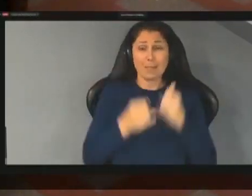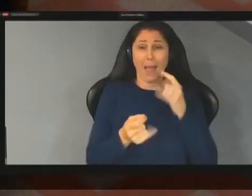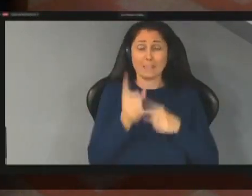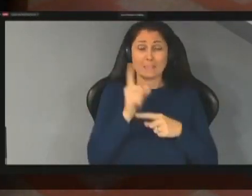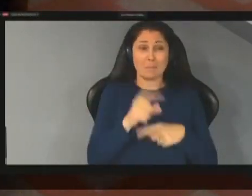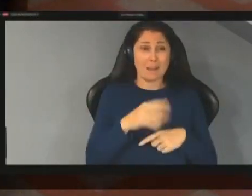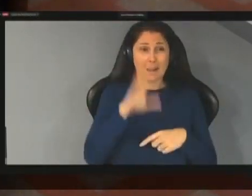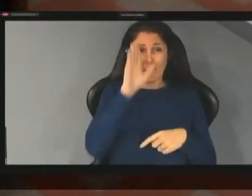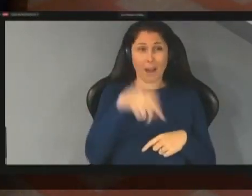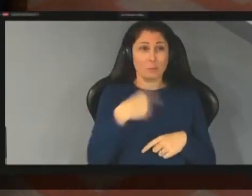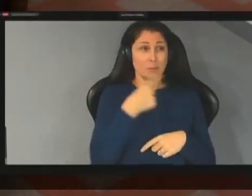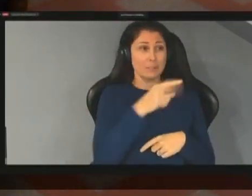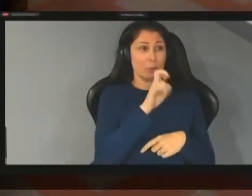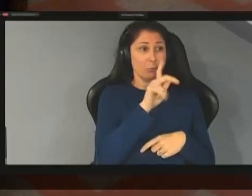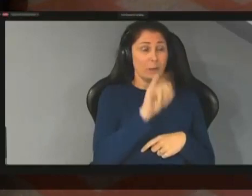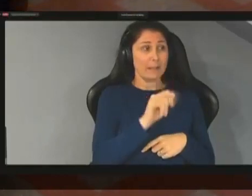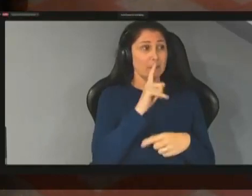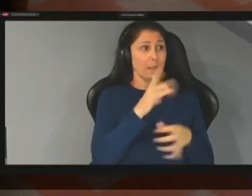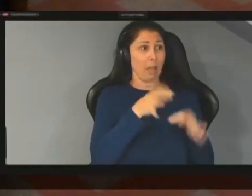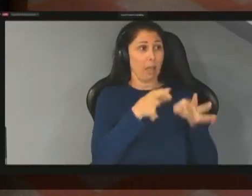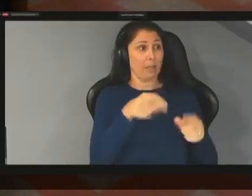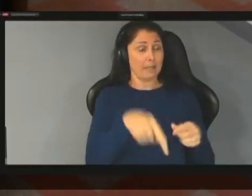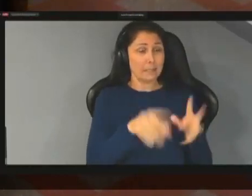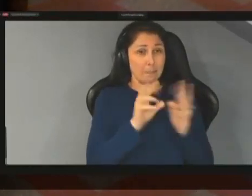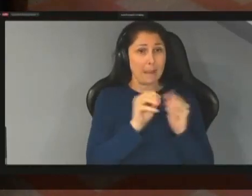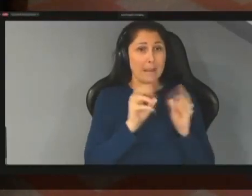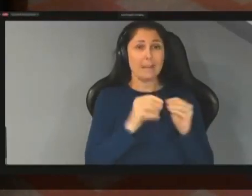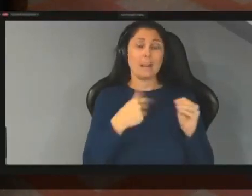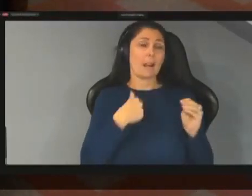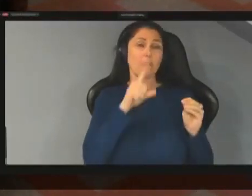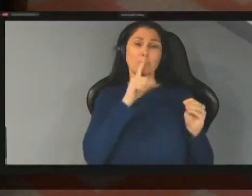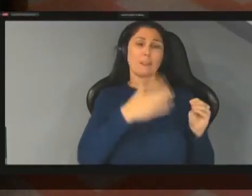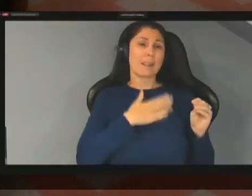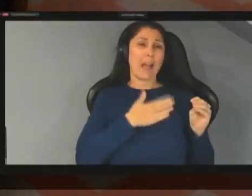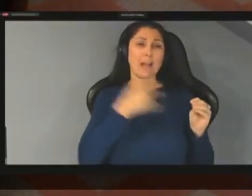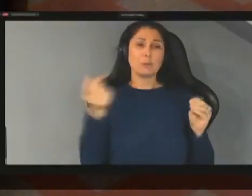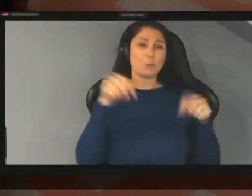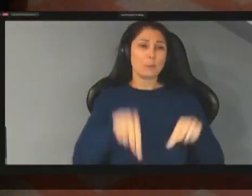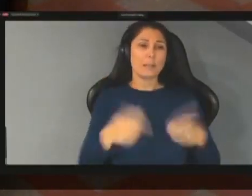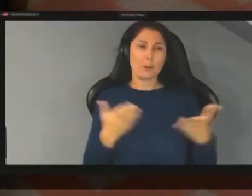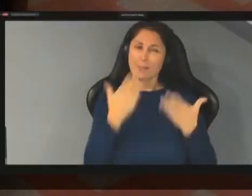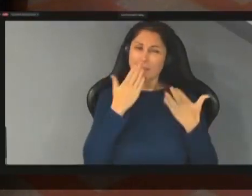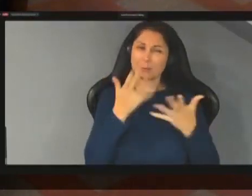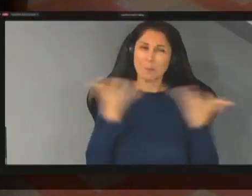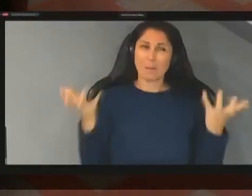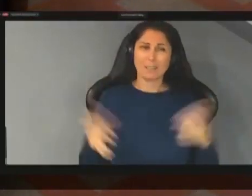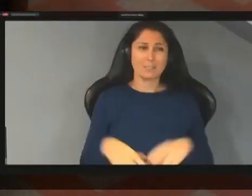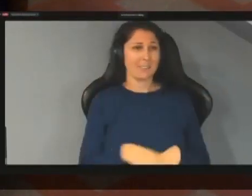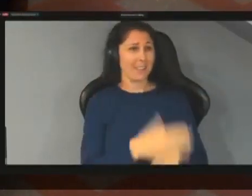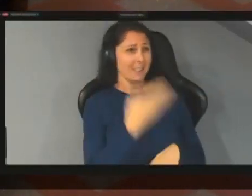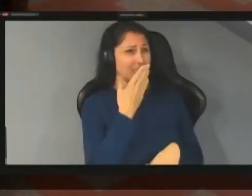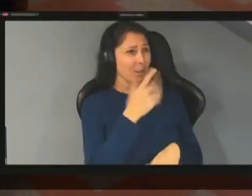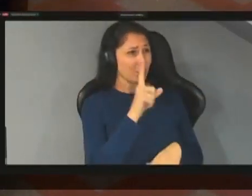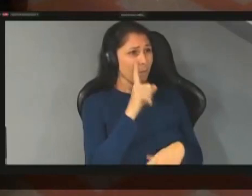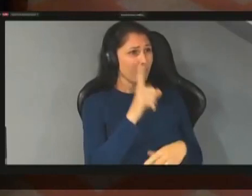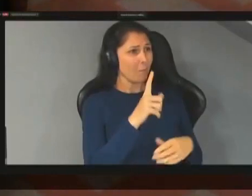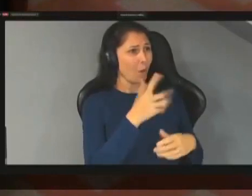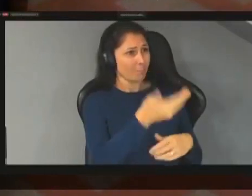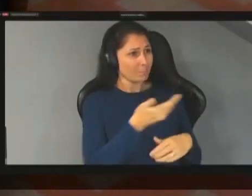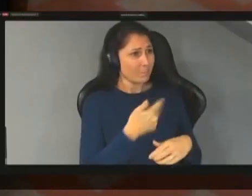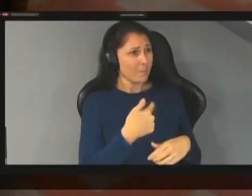Moody today and mentioned this meeting, and I'm glad that you're here, so thank you very much. Thank you for having me,